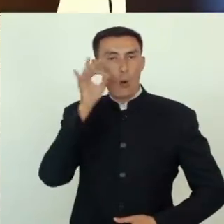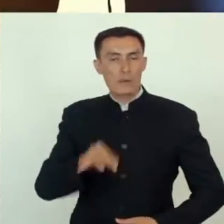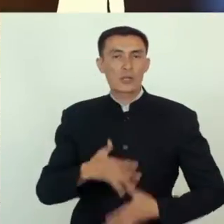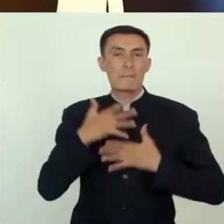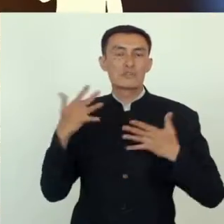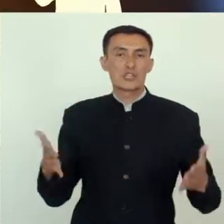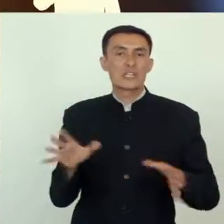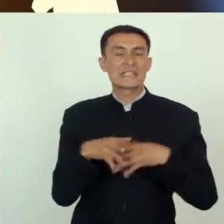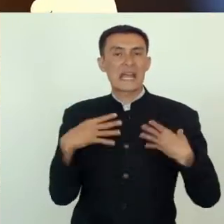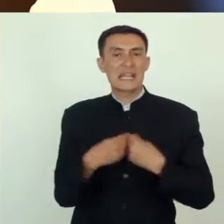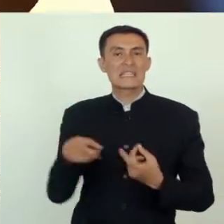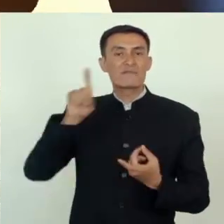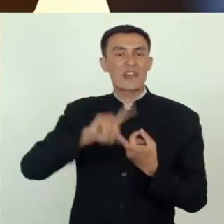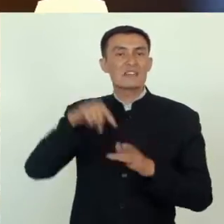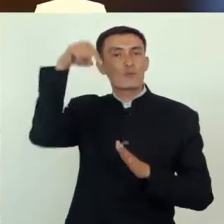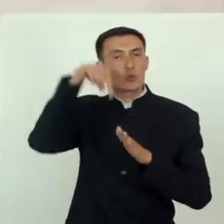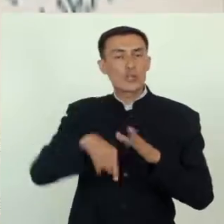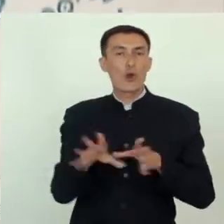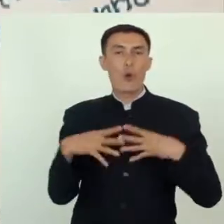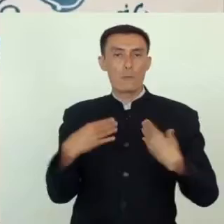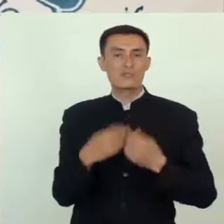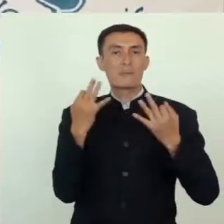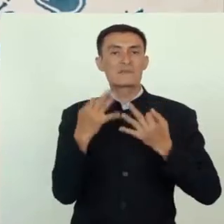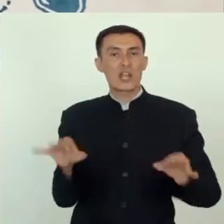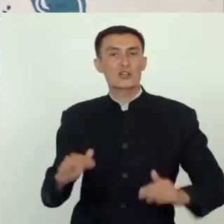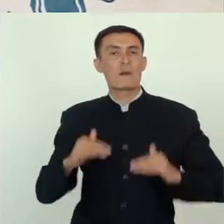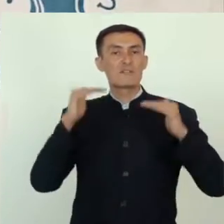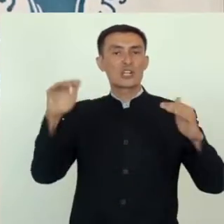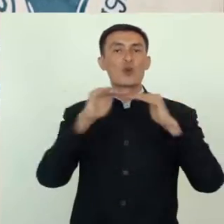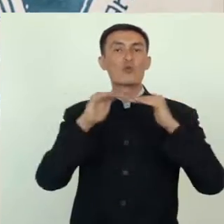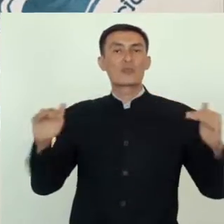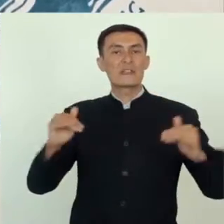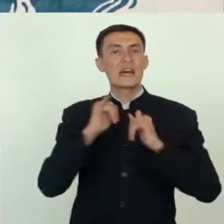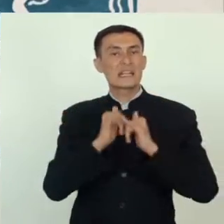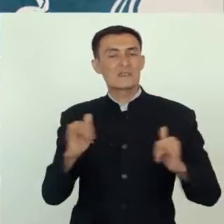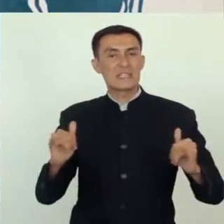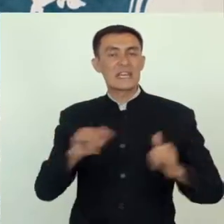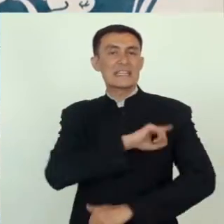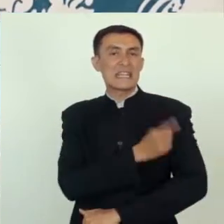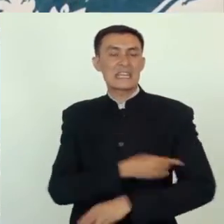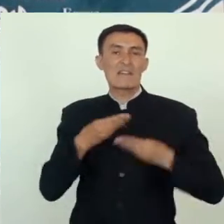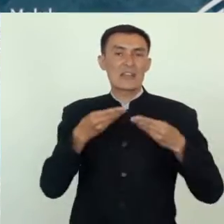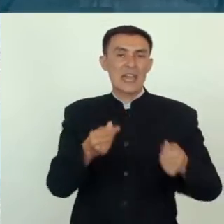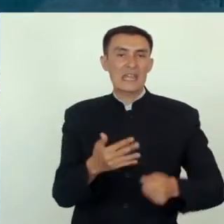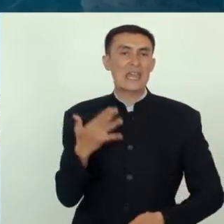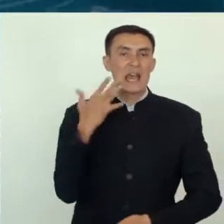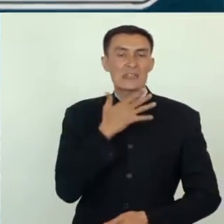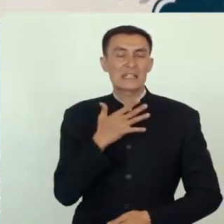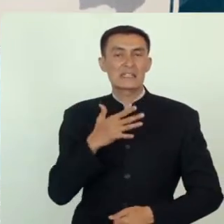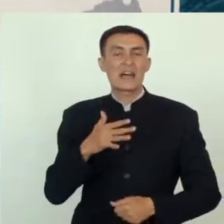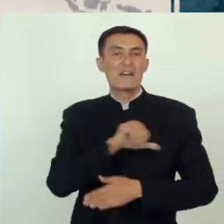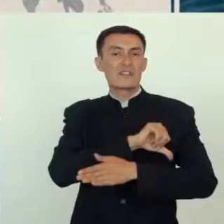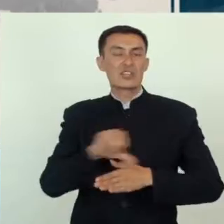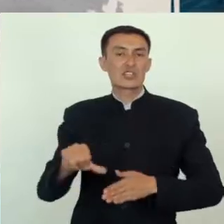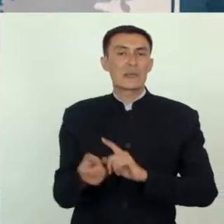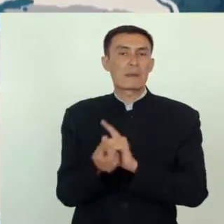higher level of development, and these gave rise to a stronger influence of the nation on external processes. Languages are